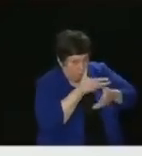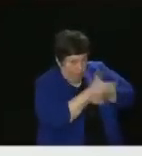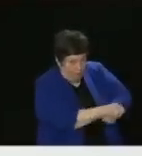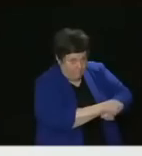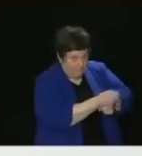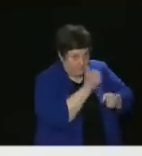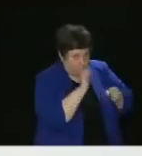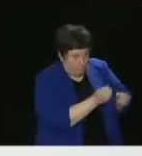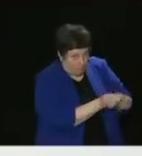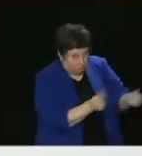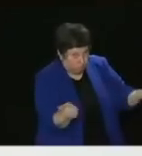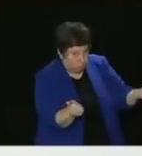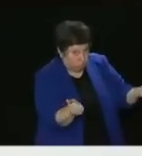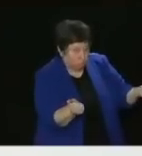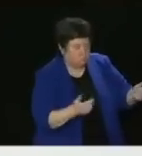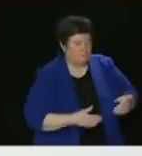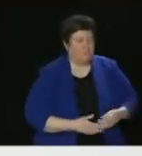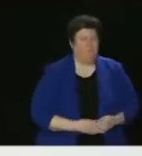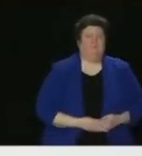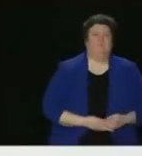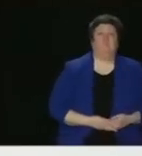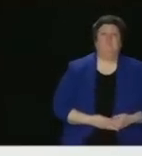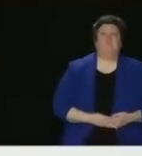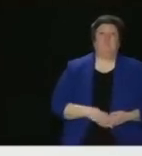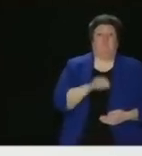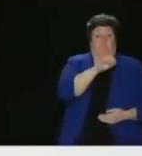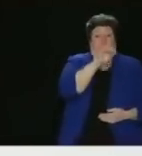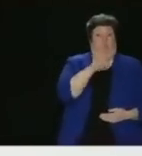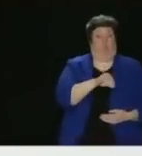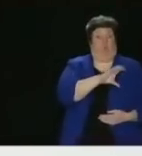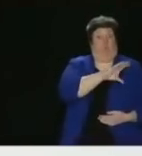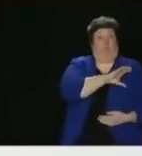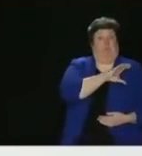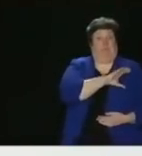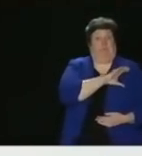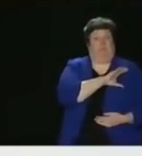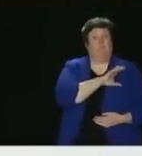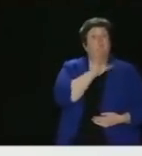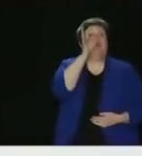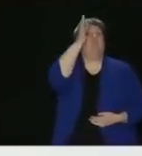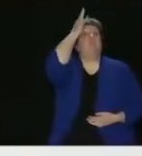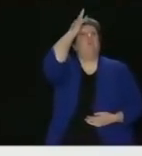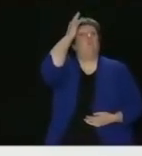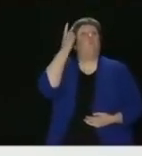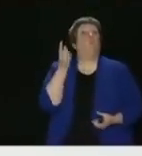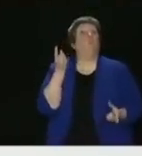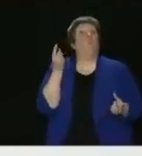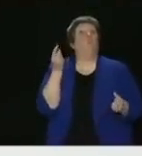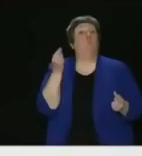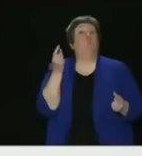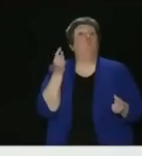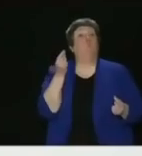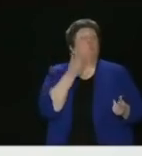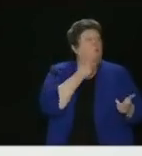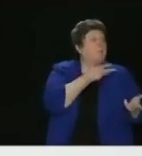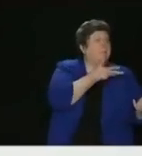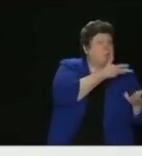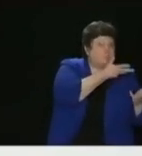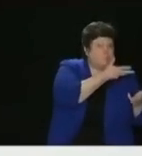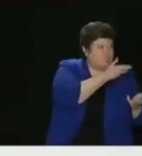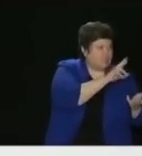In regards to the Ottawa Police, we have been working closely not just the RCMP,